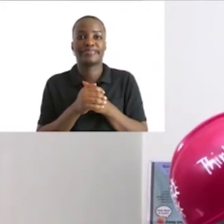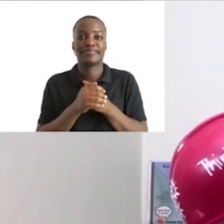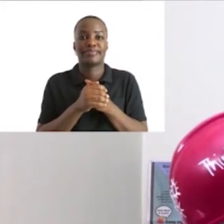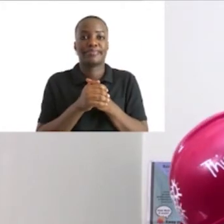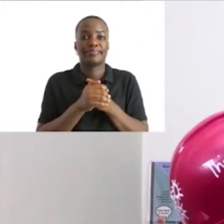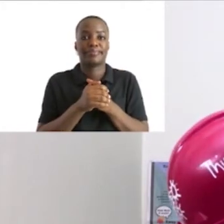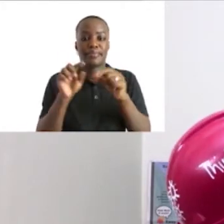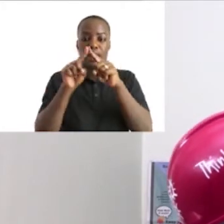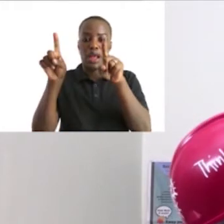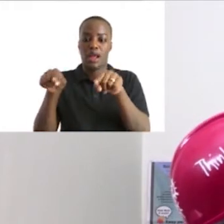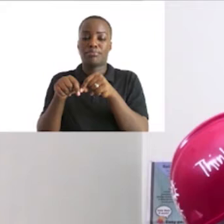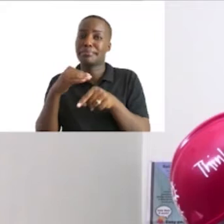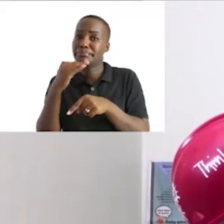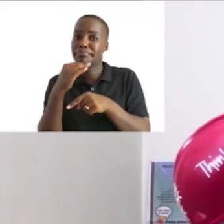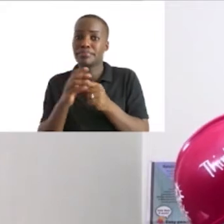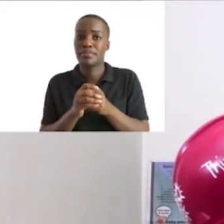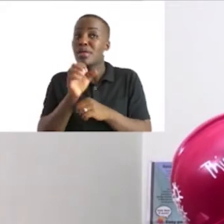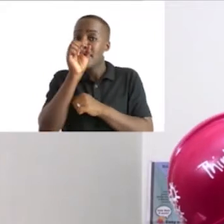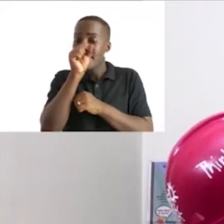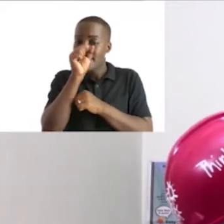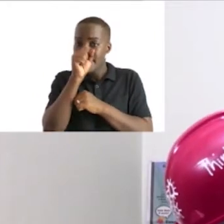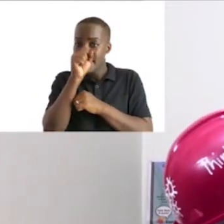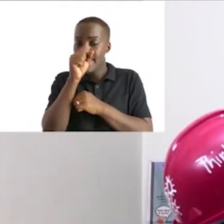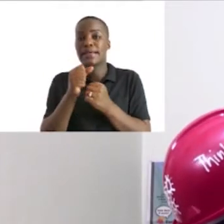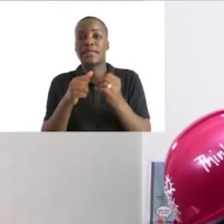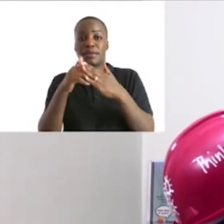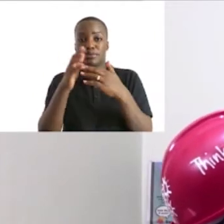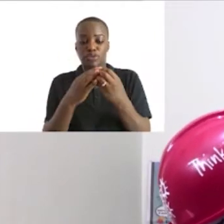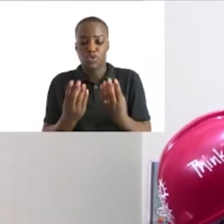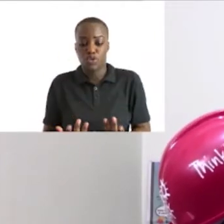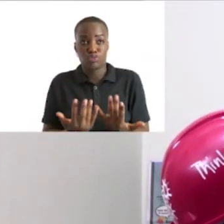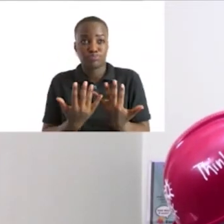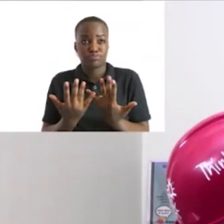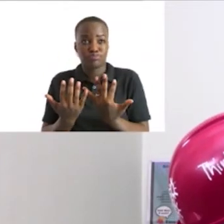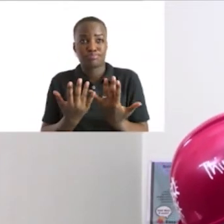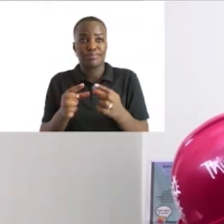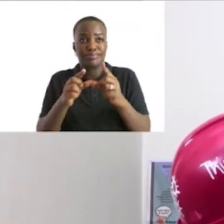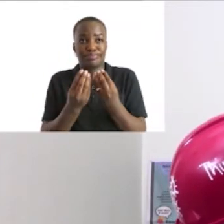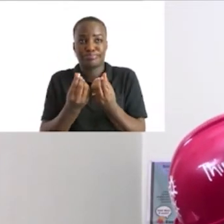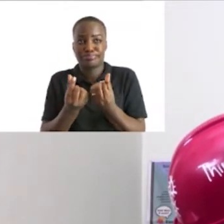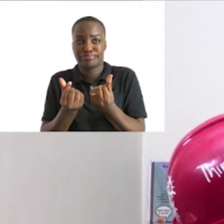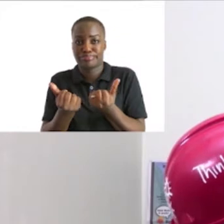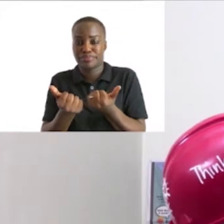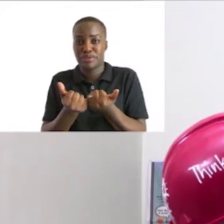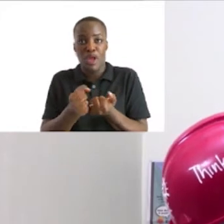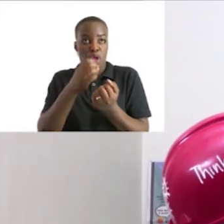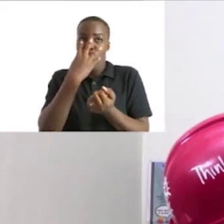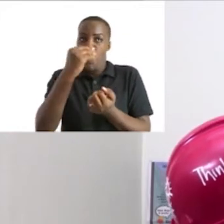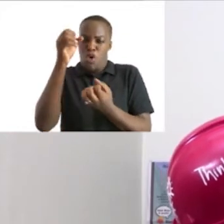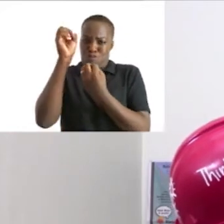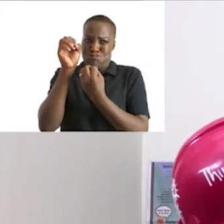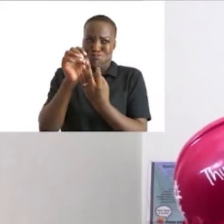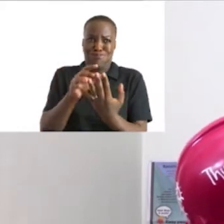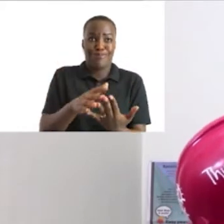to the next box. The pig built his house out of straw and the wolf blew it